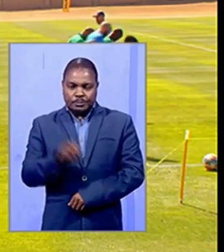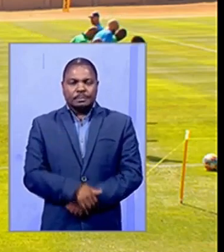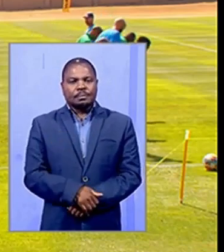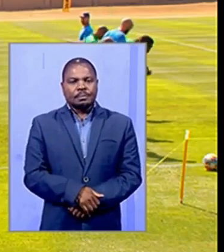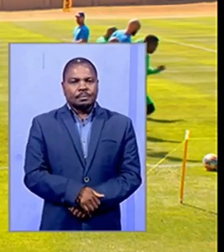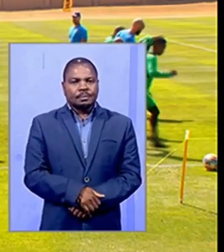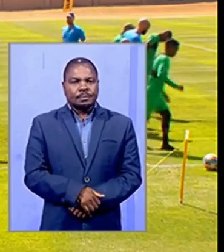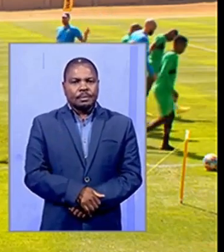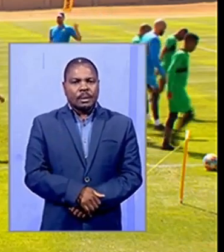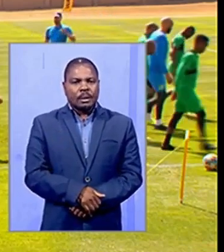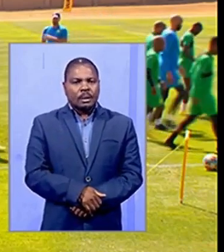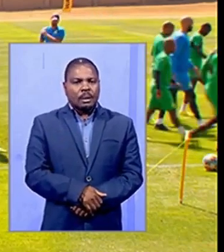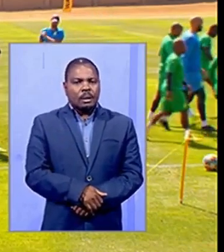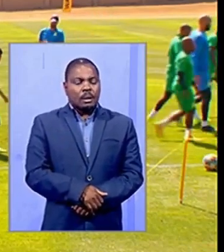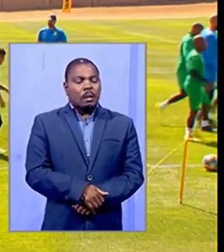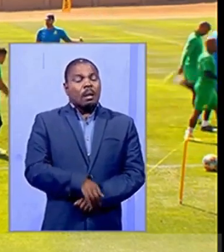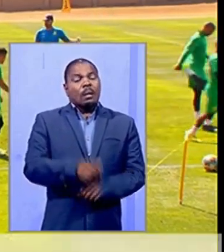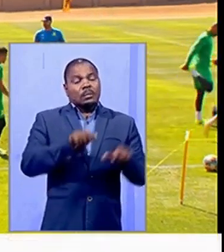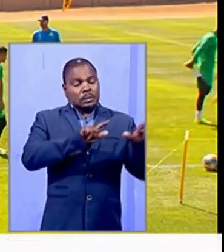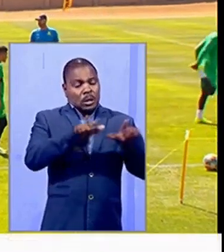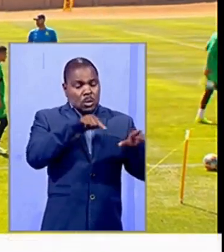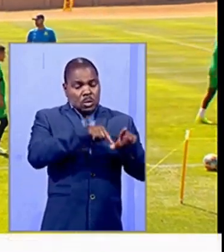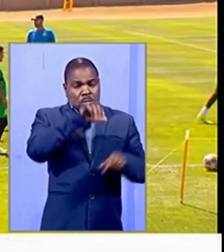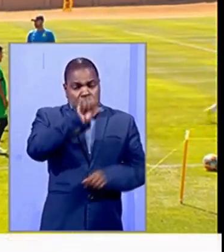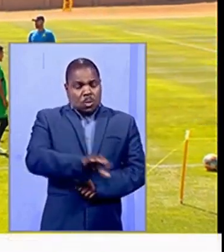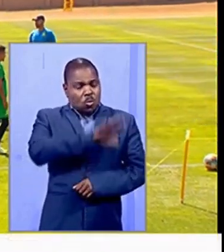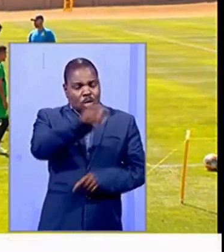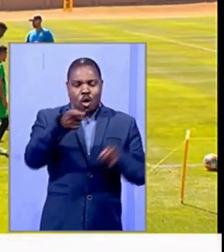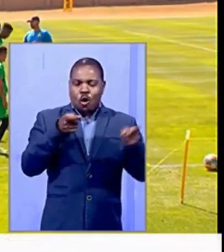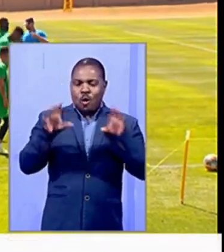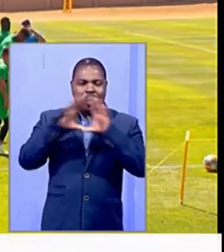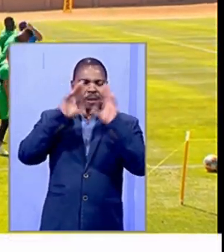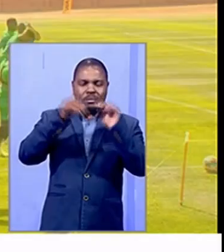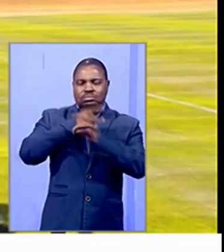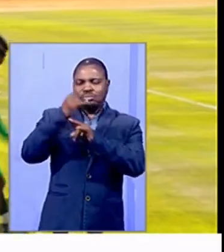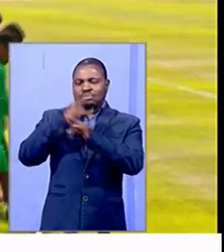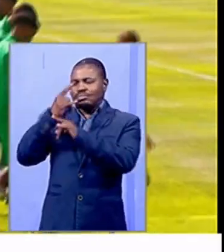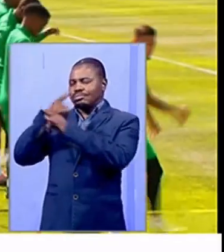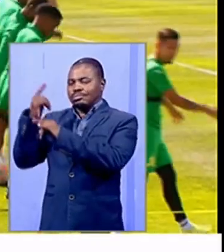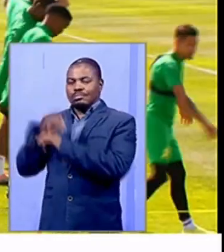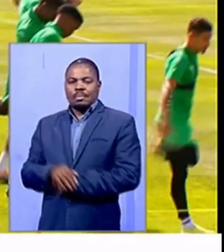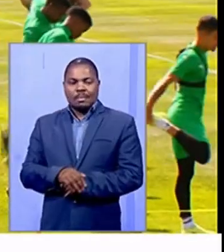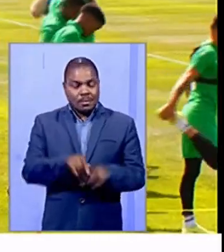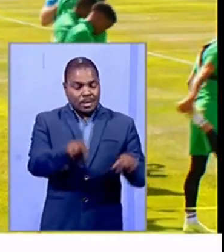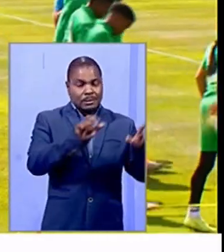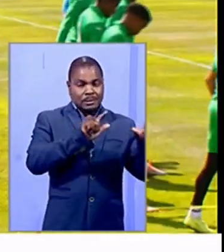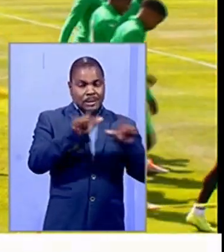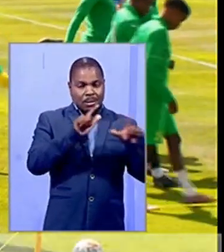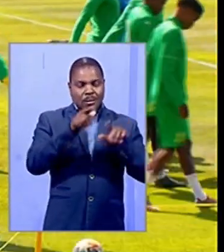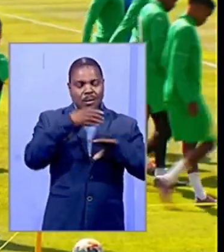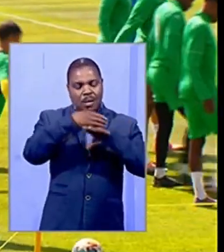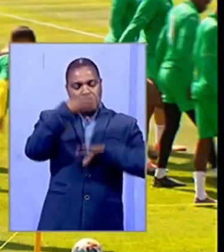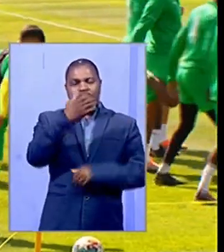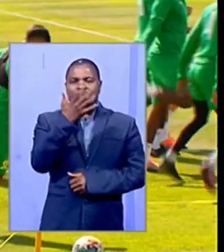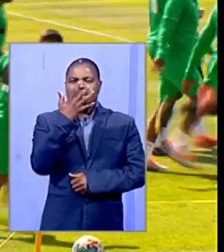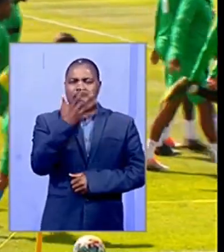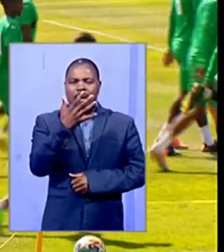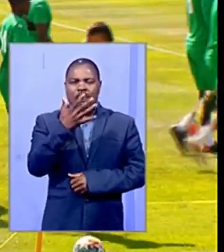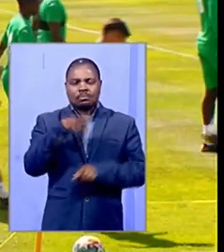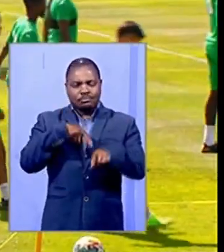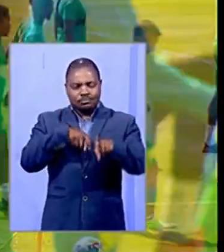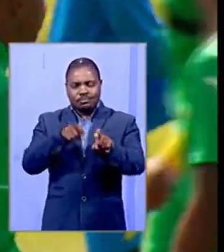Sehlopha sa Mamelodi Sundowns se laola kgwele ya maoto ka Afrika Borwa. Sundowns e fentše difoka tše 5 tša ligi